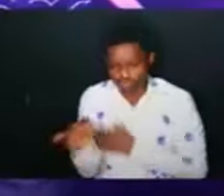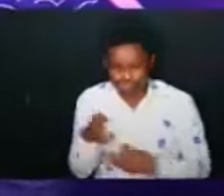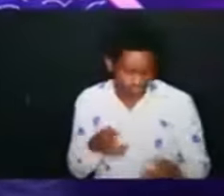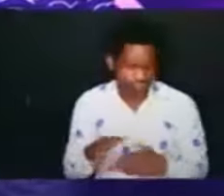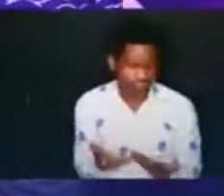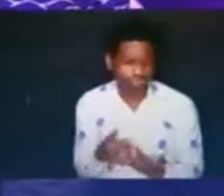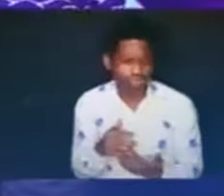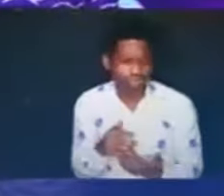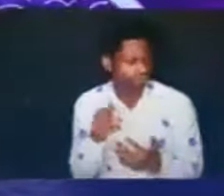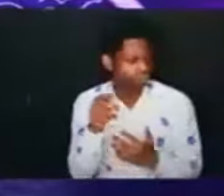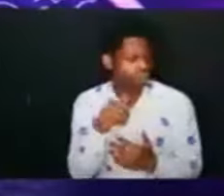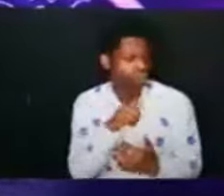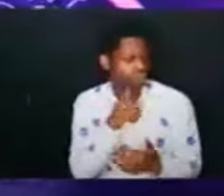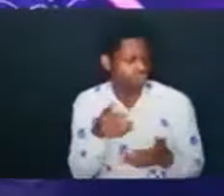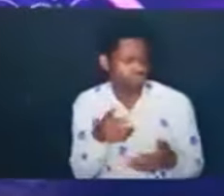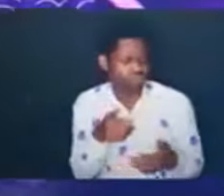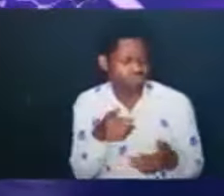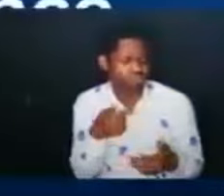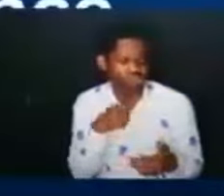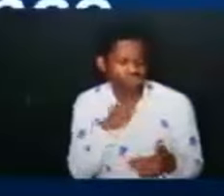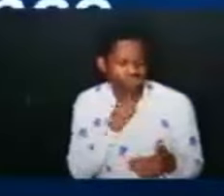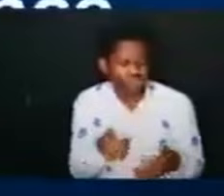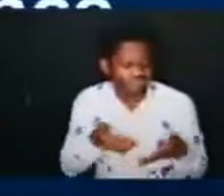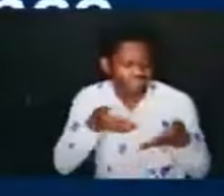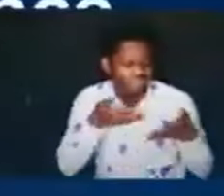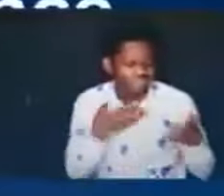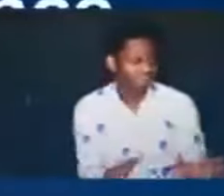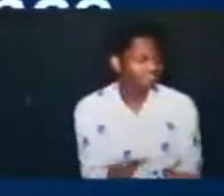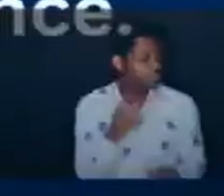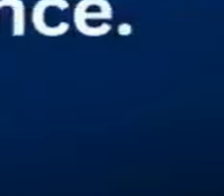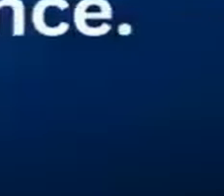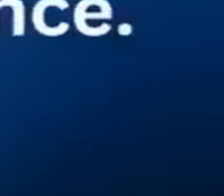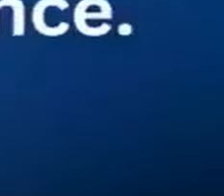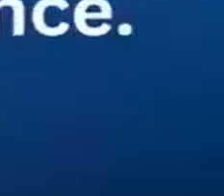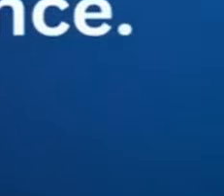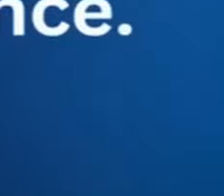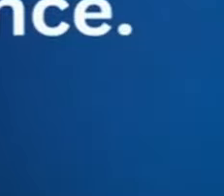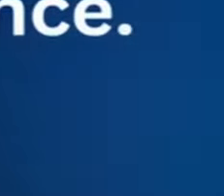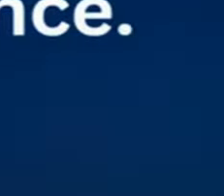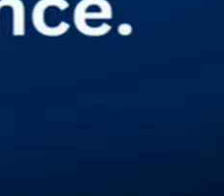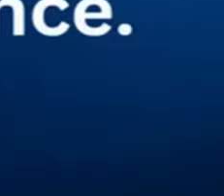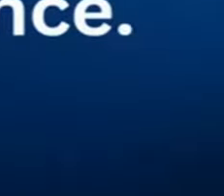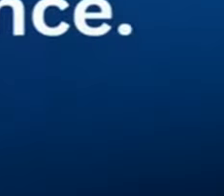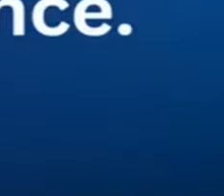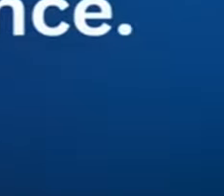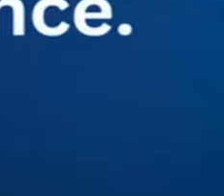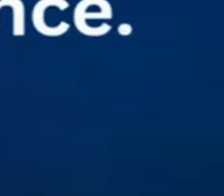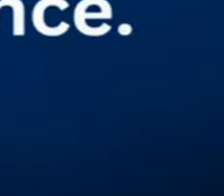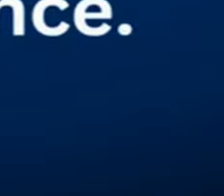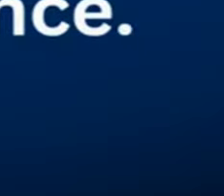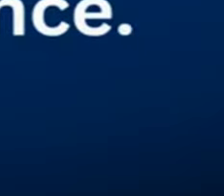He has not left the world to chance, not at all. See, God is firmly